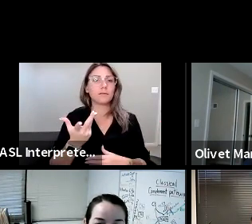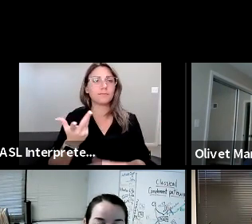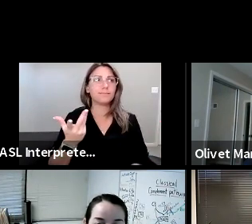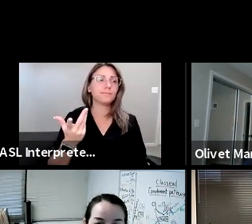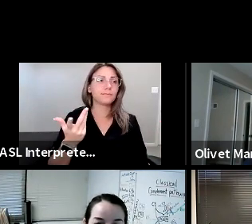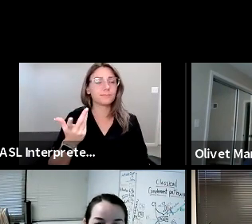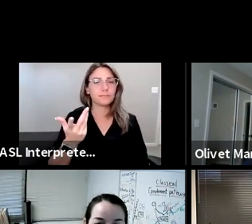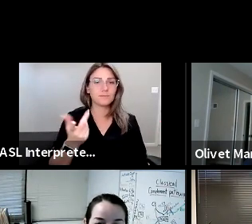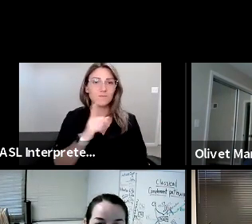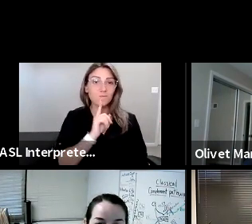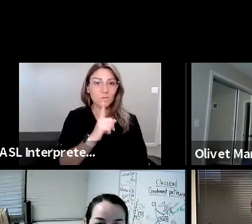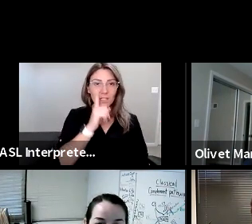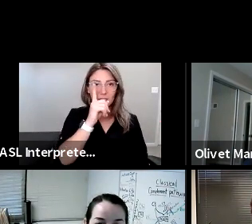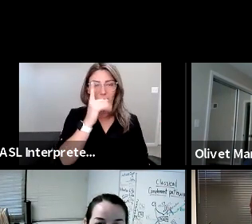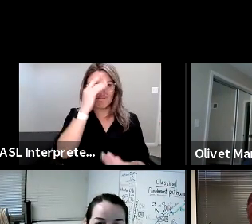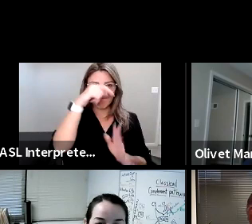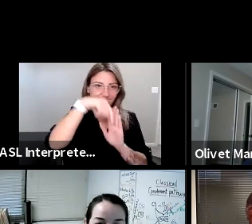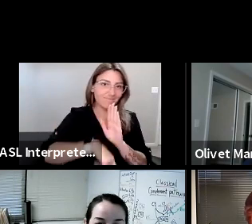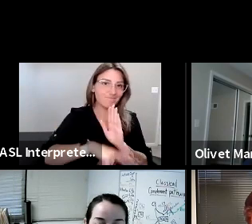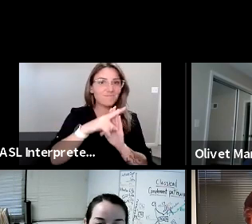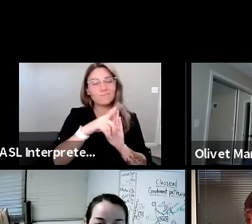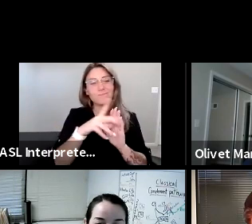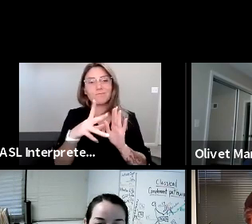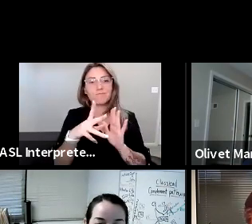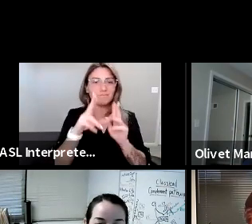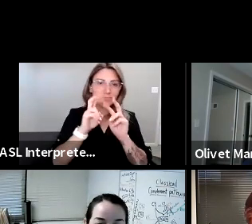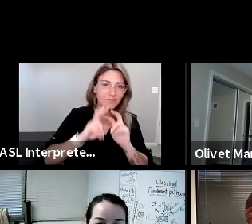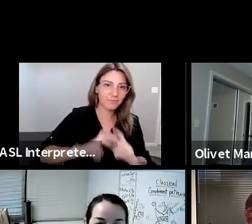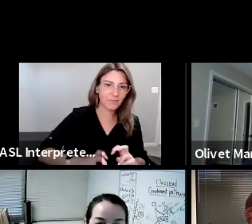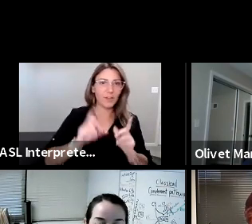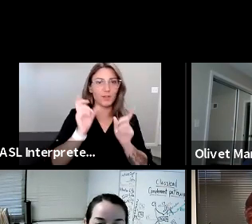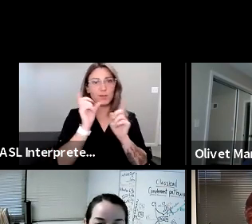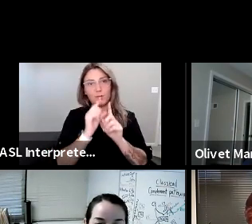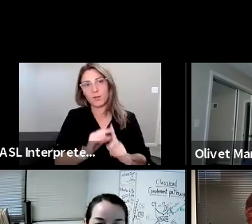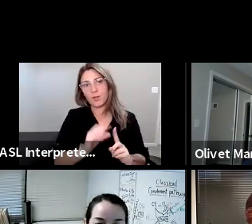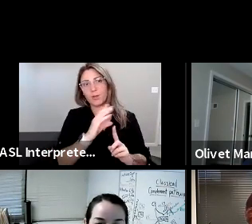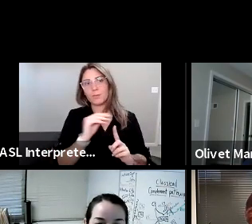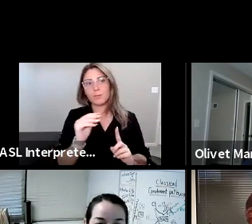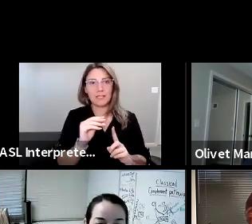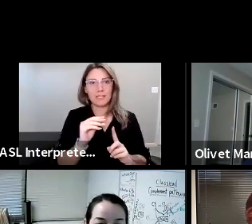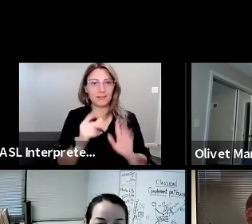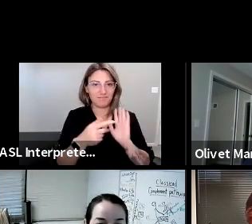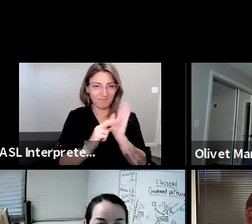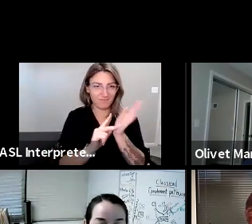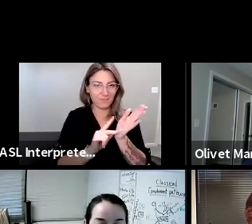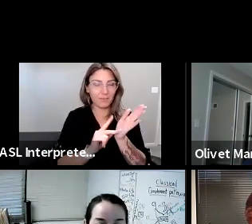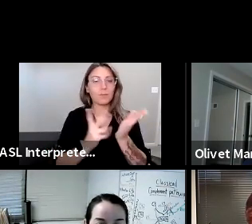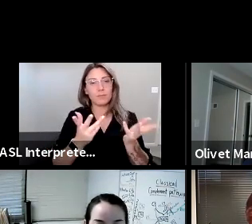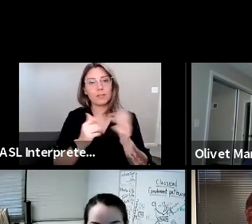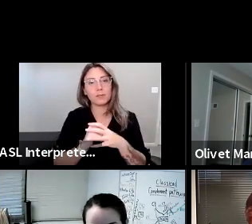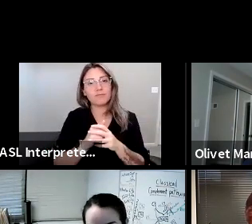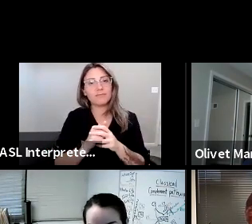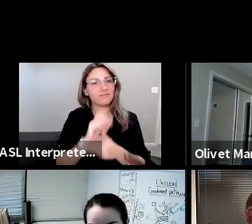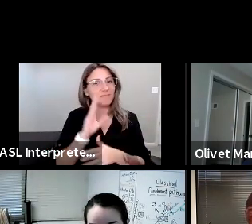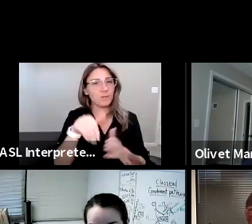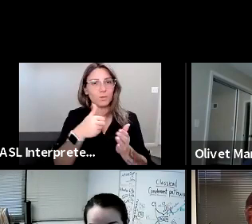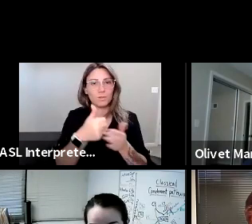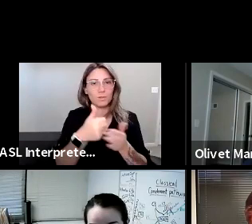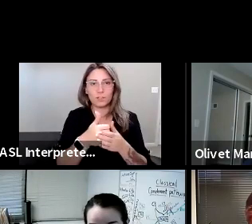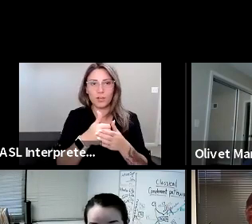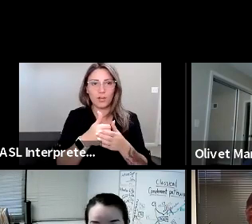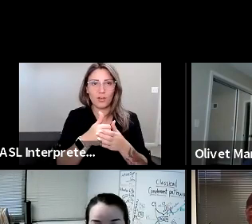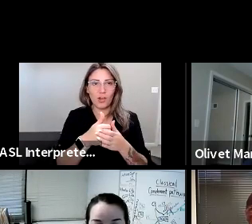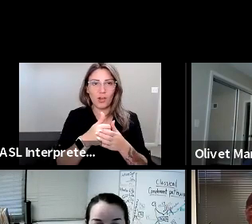really thinking and deconstructing these terms and the terminology. It was all Hispanic all the